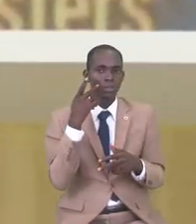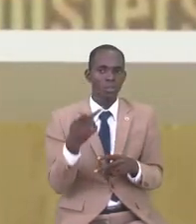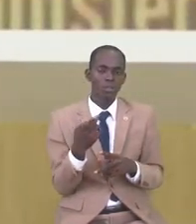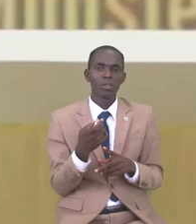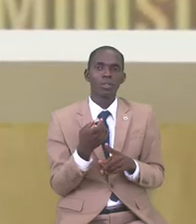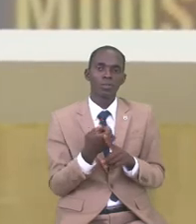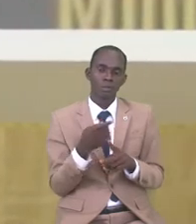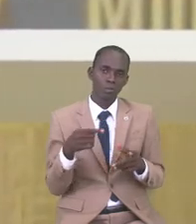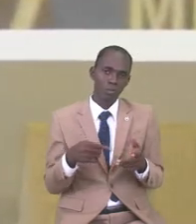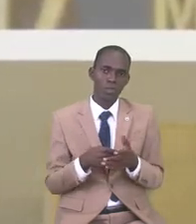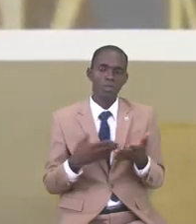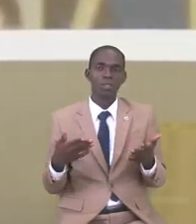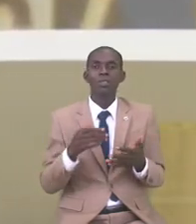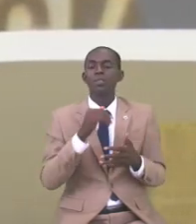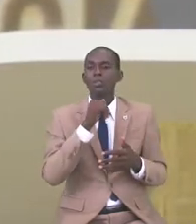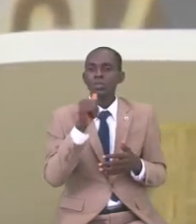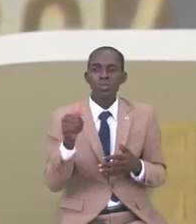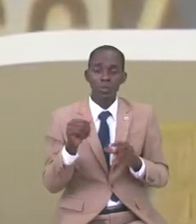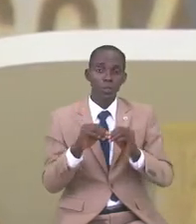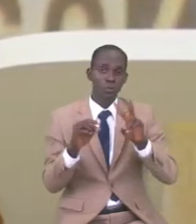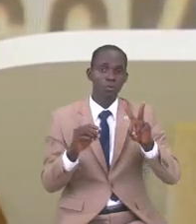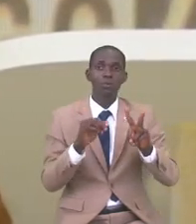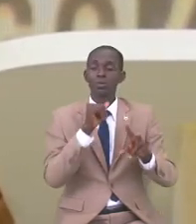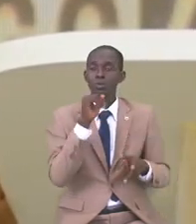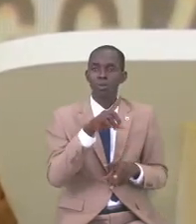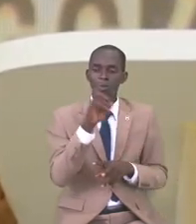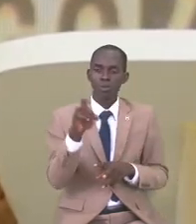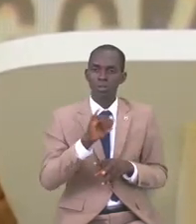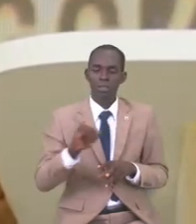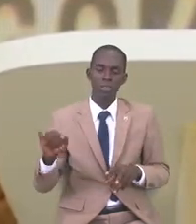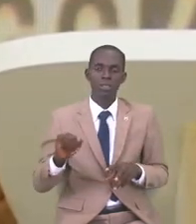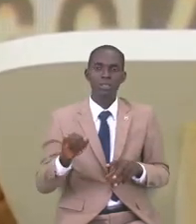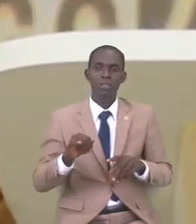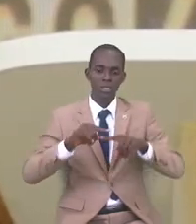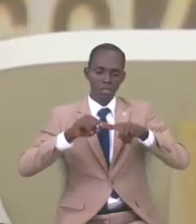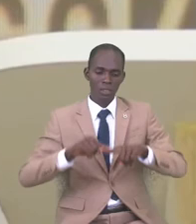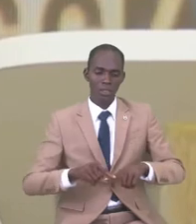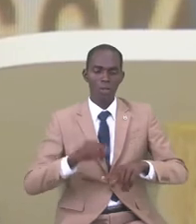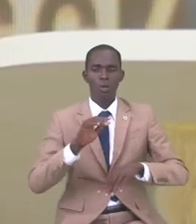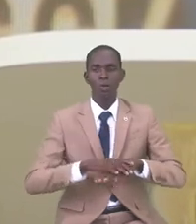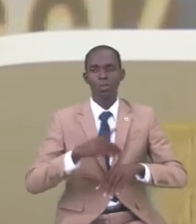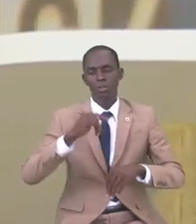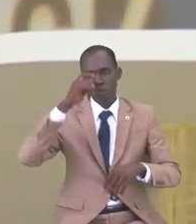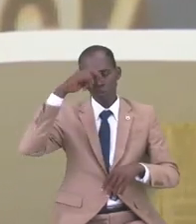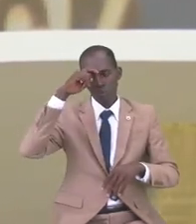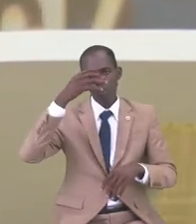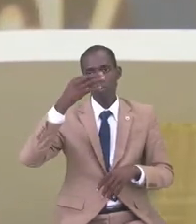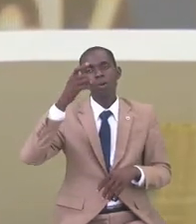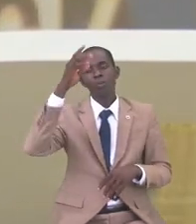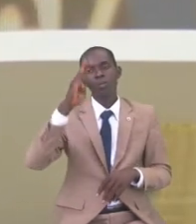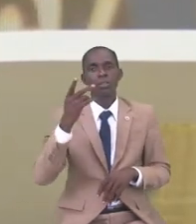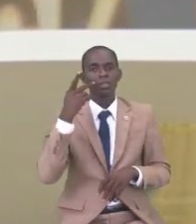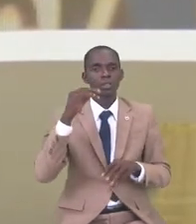at, as I said. Unquestioning reliance now on the wisdom of God. Let's look at